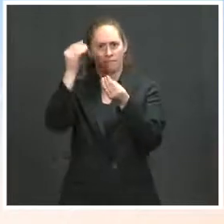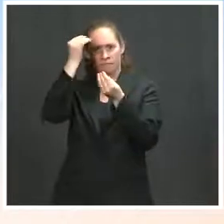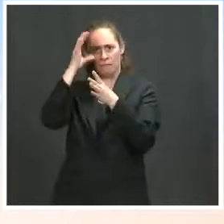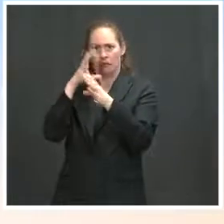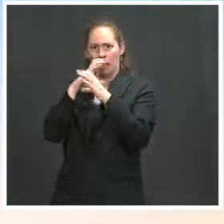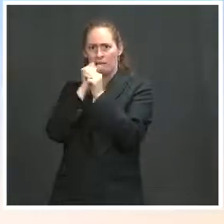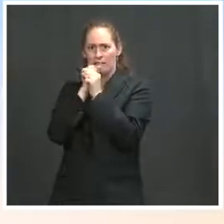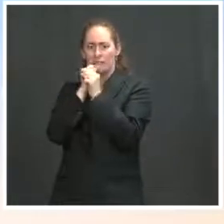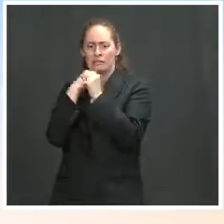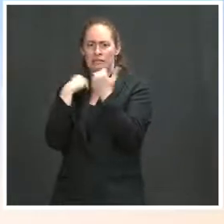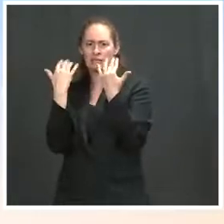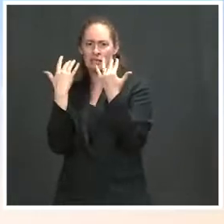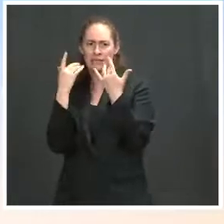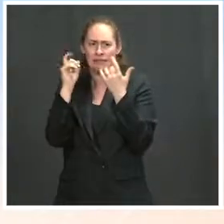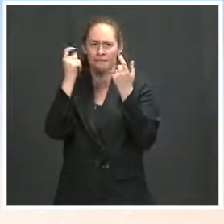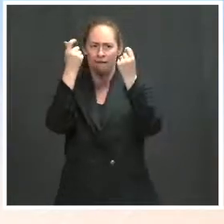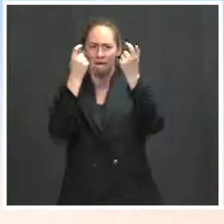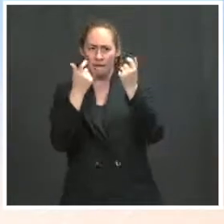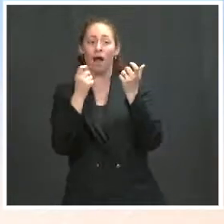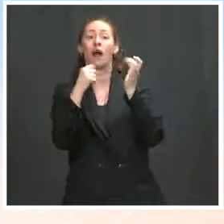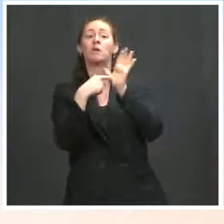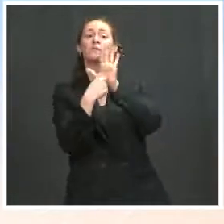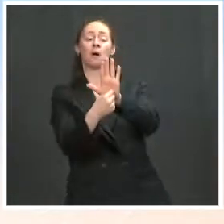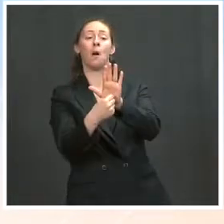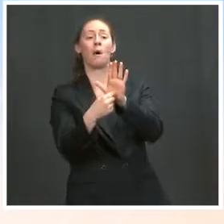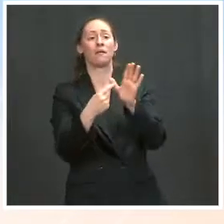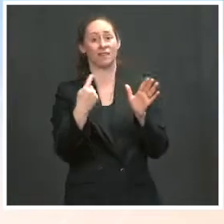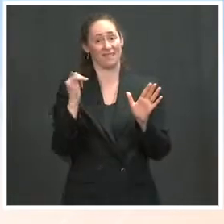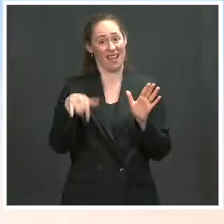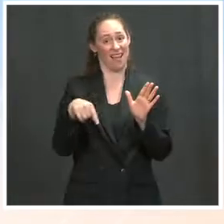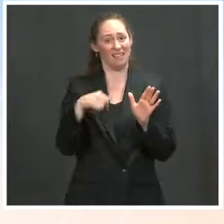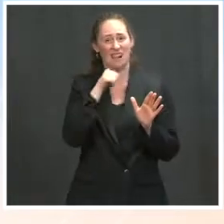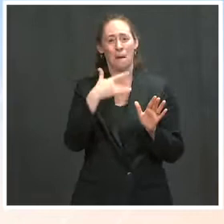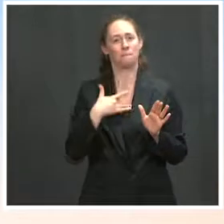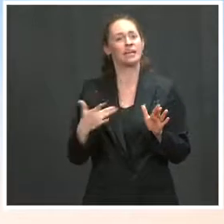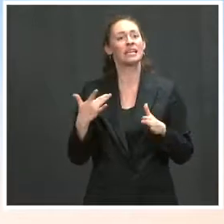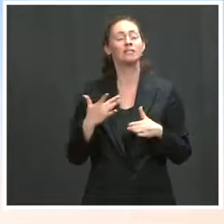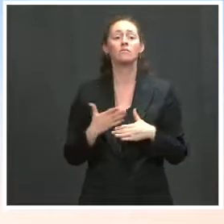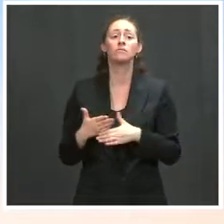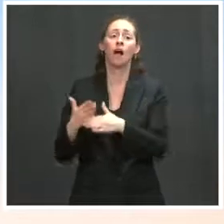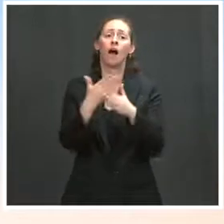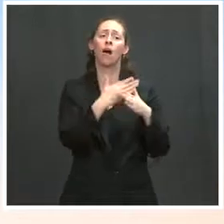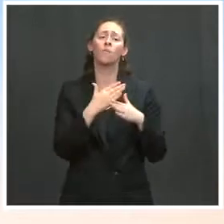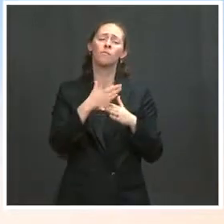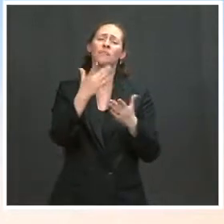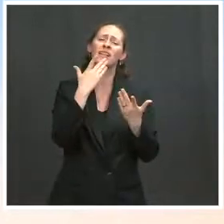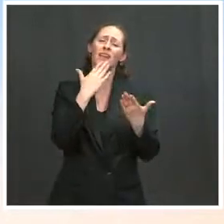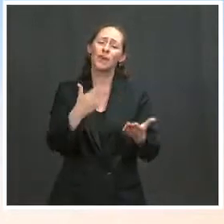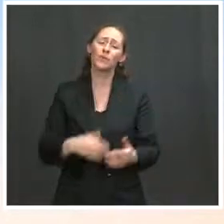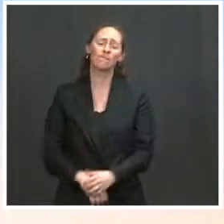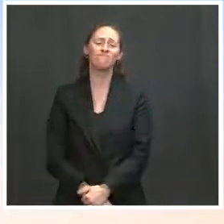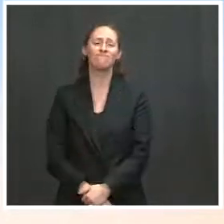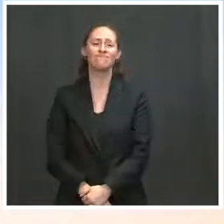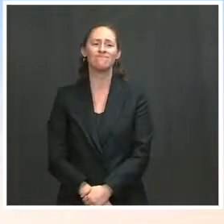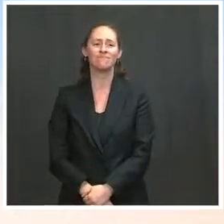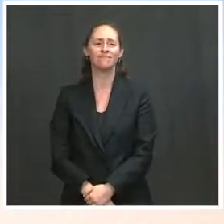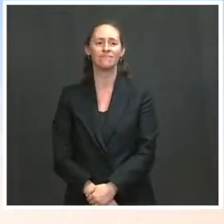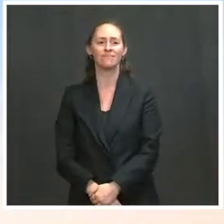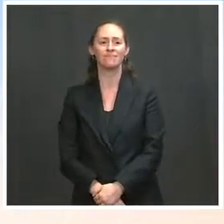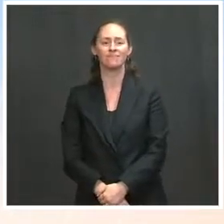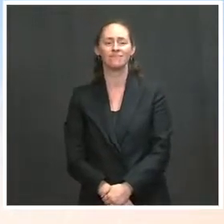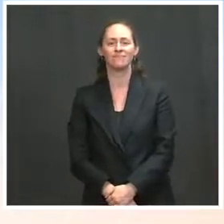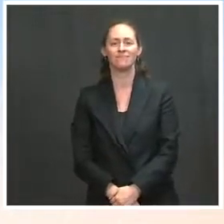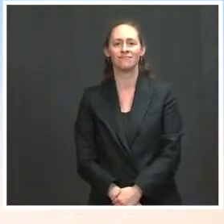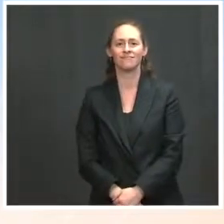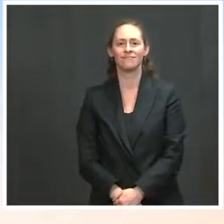don't normally every time put out there. Thank you, Michael. Hi, Karine. Congratulations. Thank you. Thanks for being